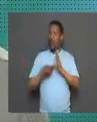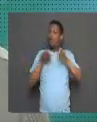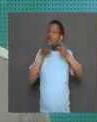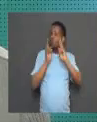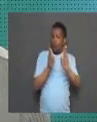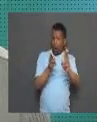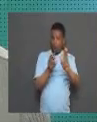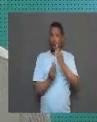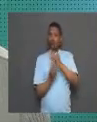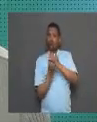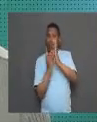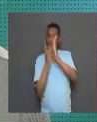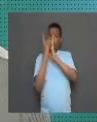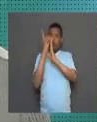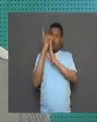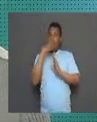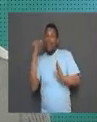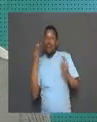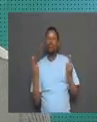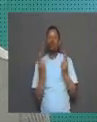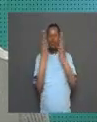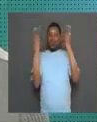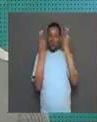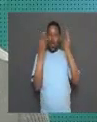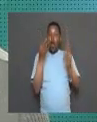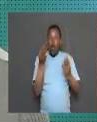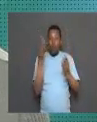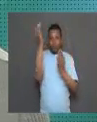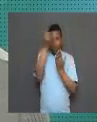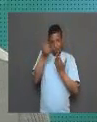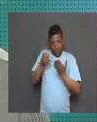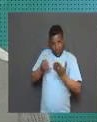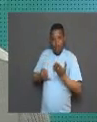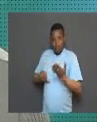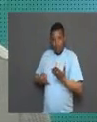historical development, and uses of maps.